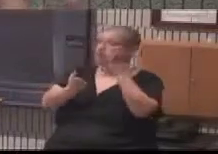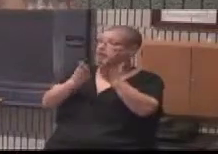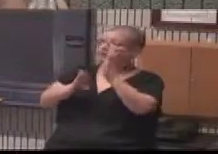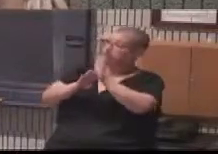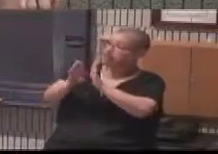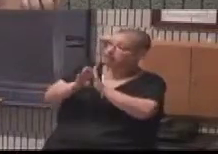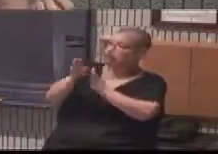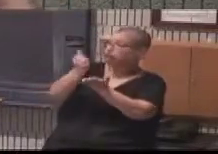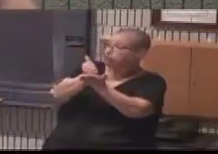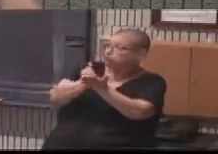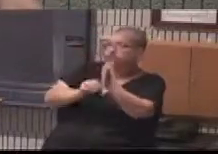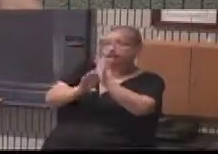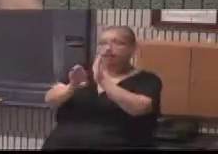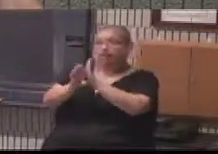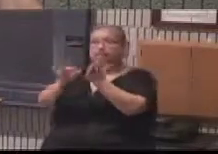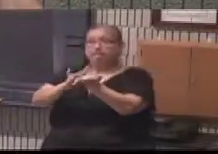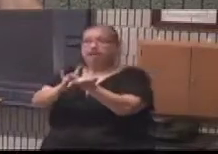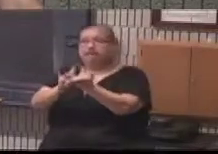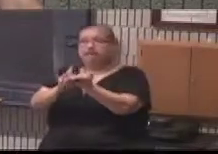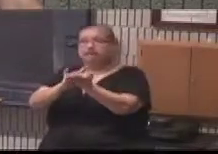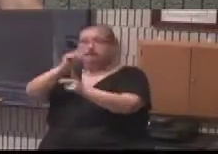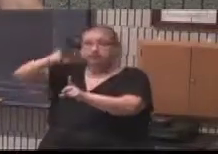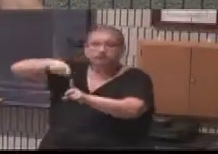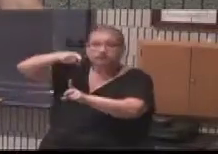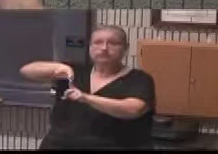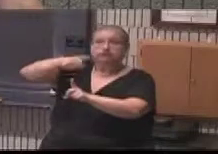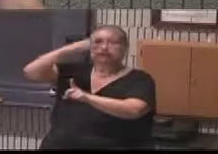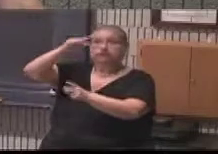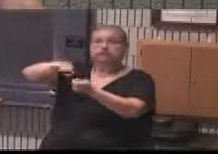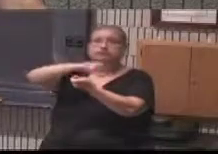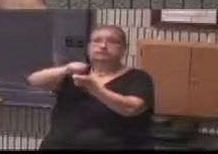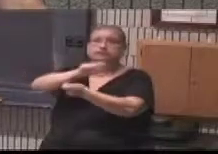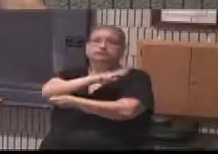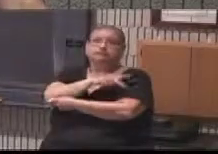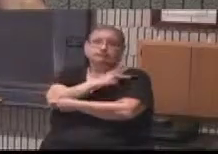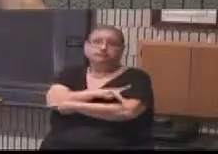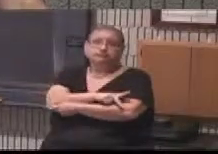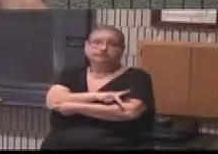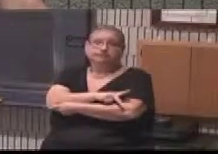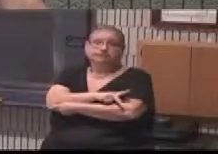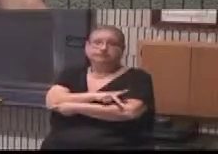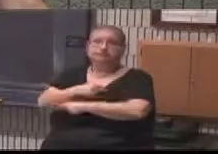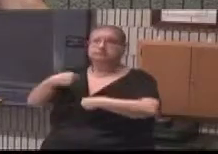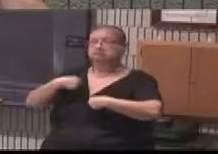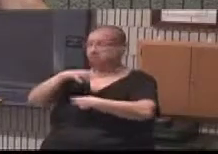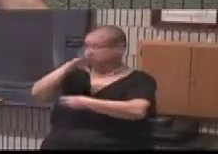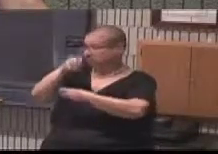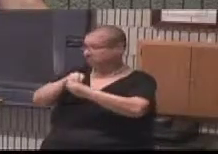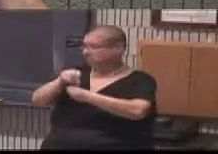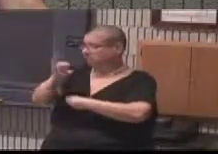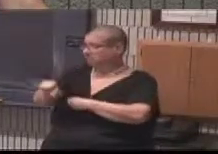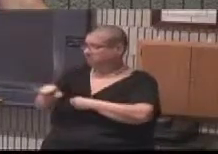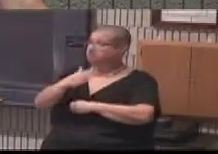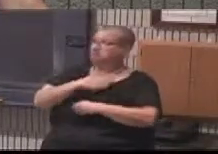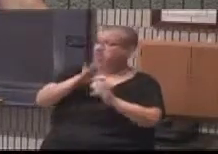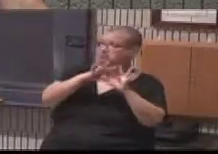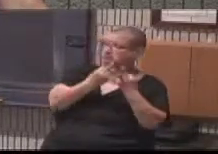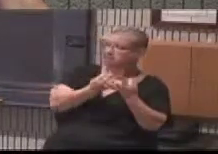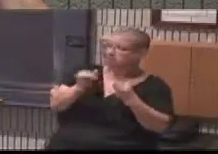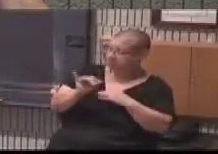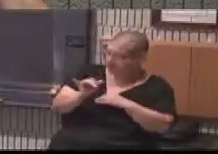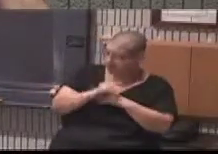and treatments that are targeted specifically for certain patients. I've participated in that, and my family has